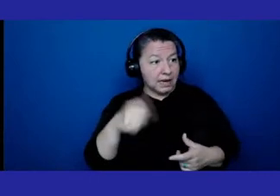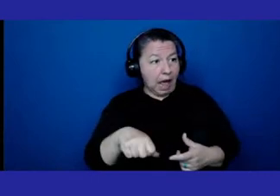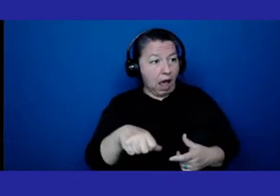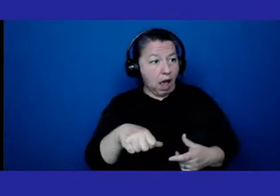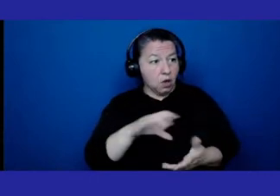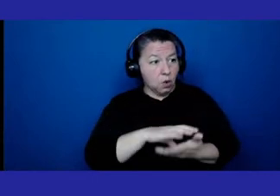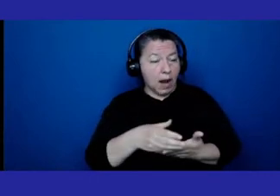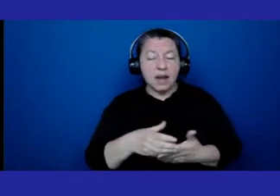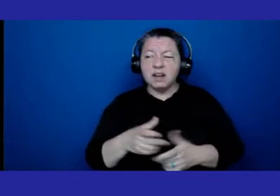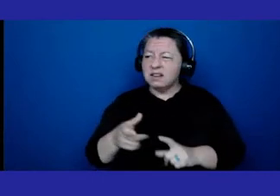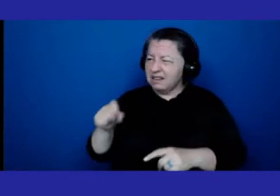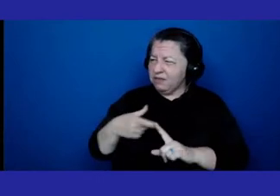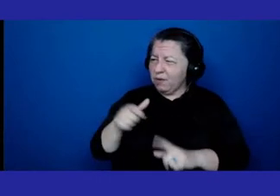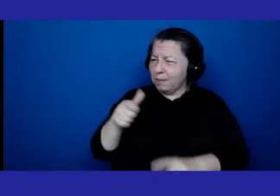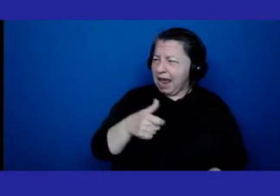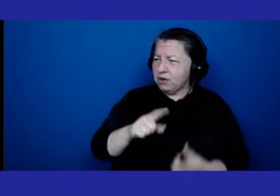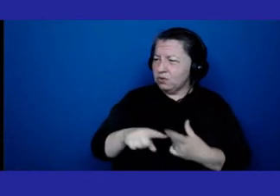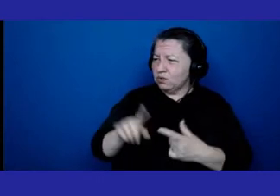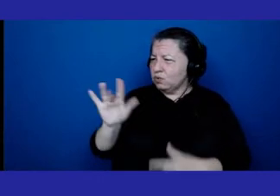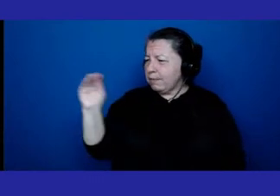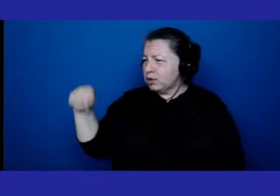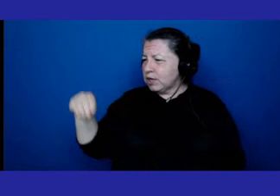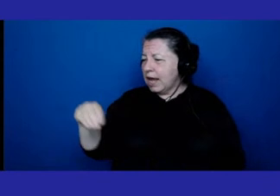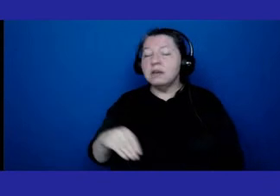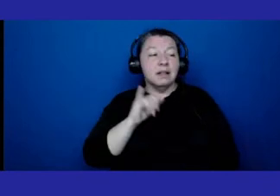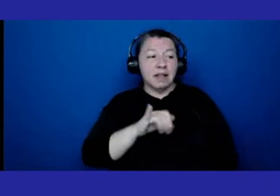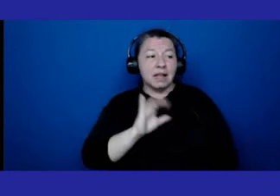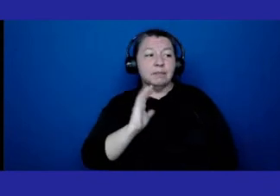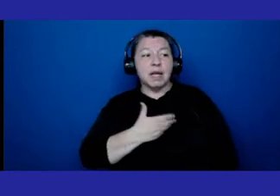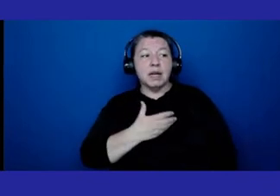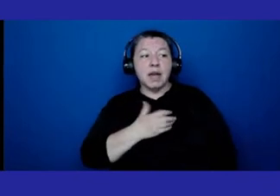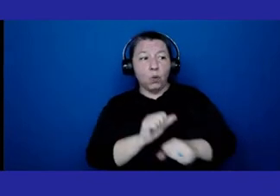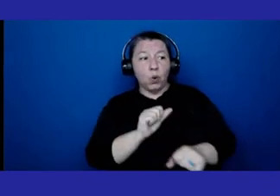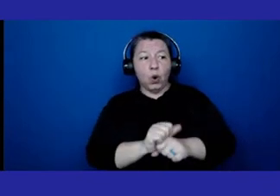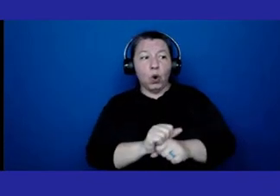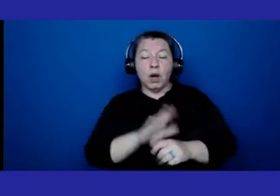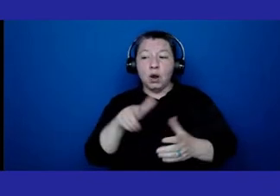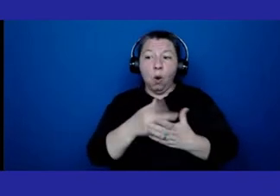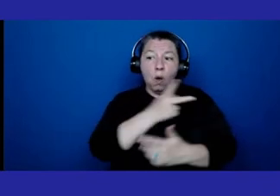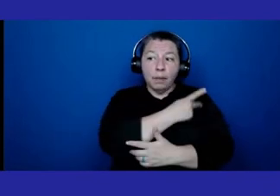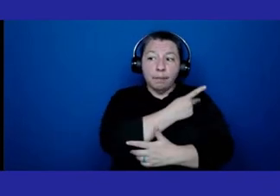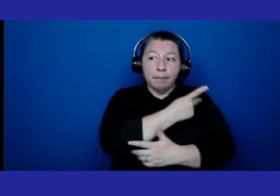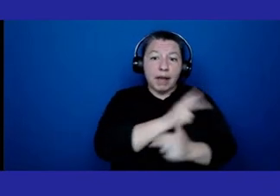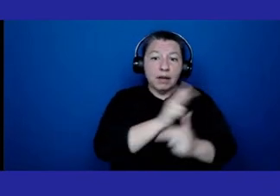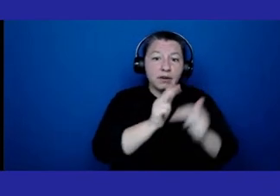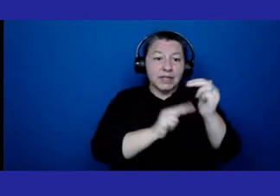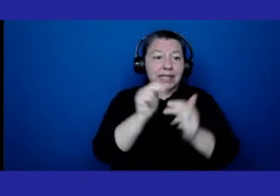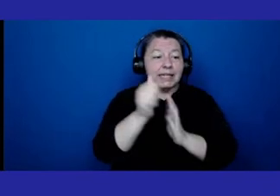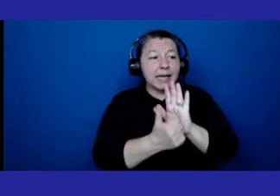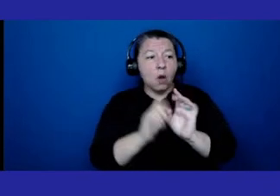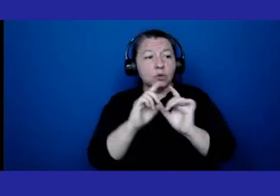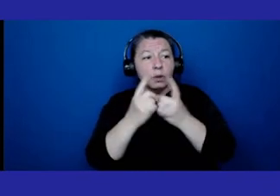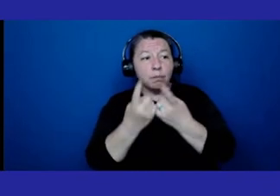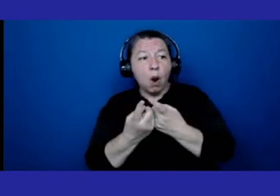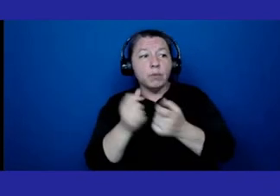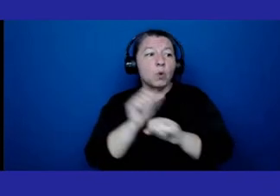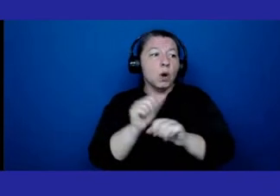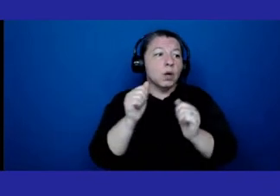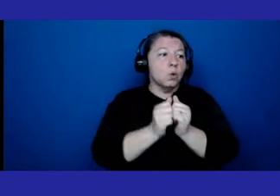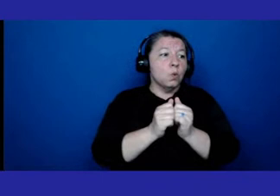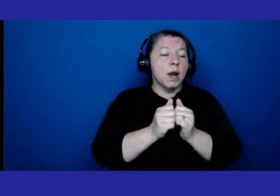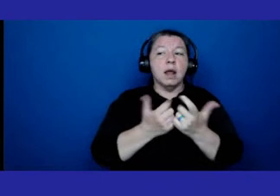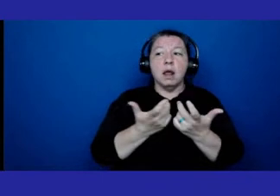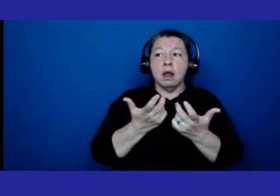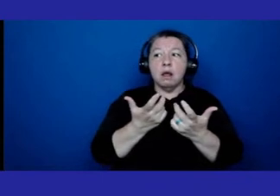been a work, working with all the facilities, with the patient accounts departments, working with the payers, making sure that we're billing the